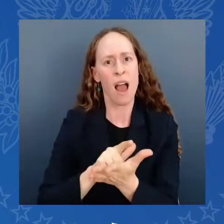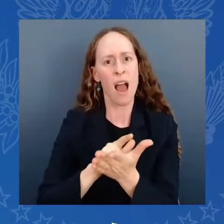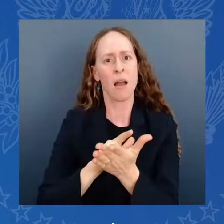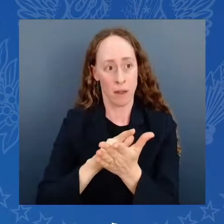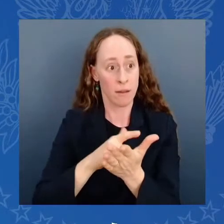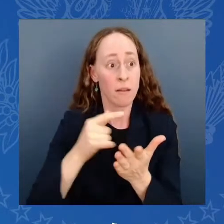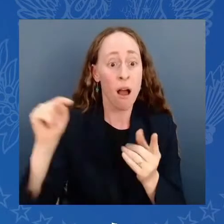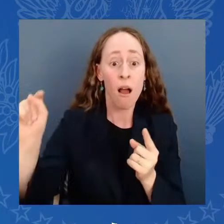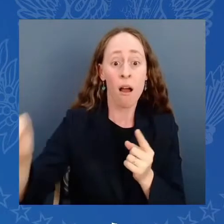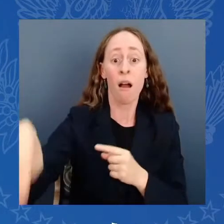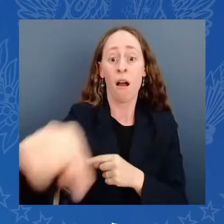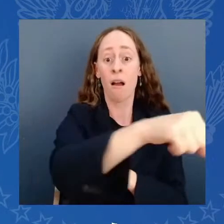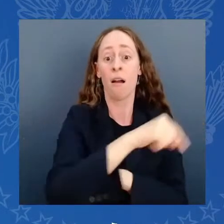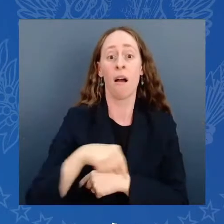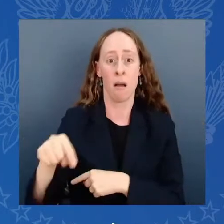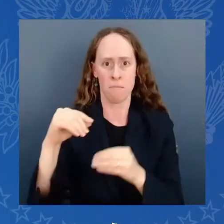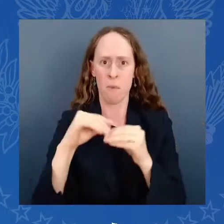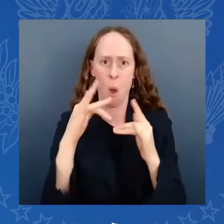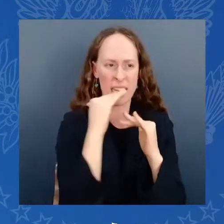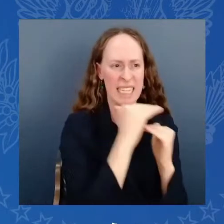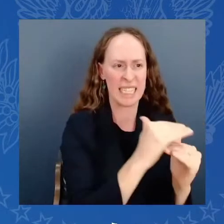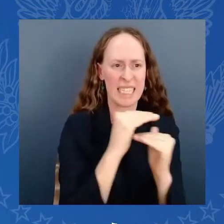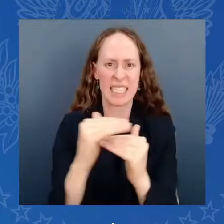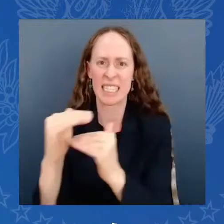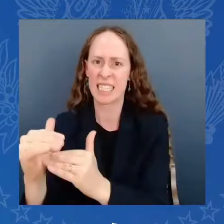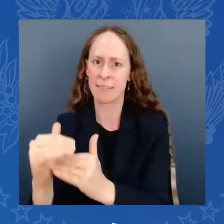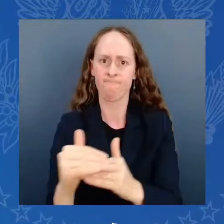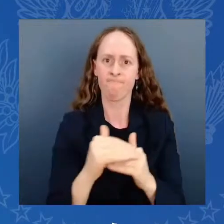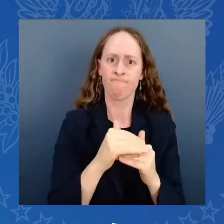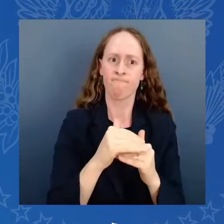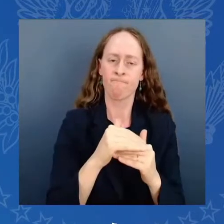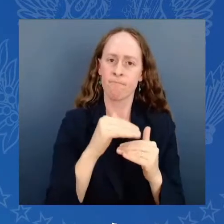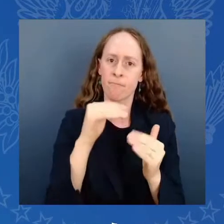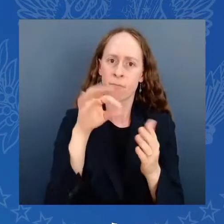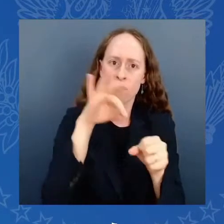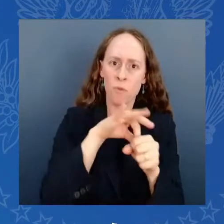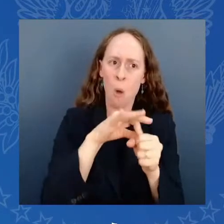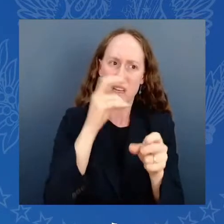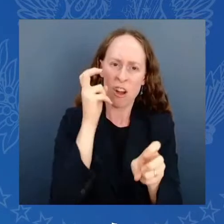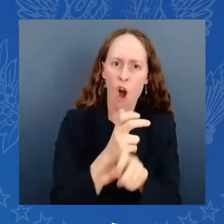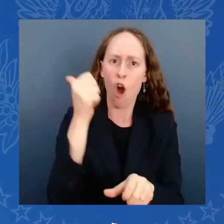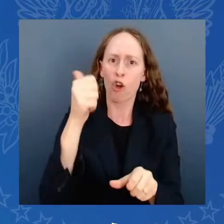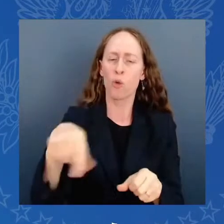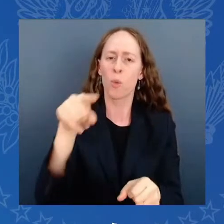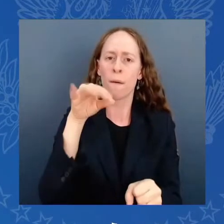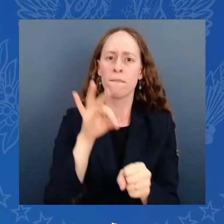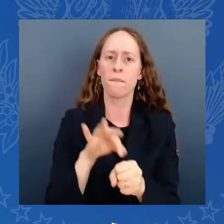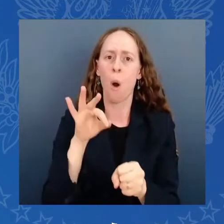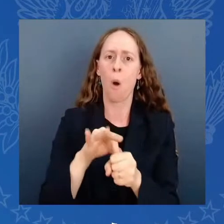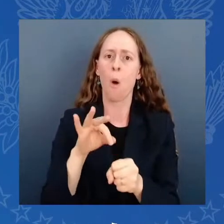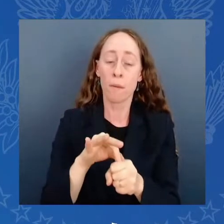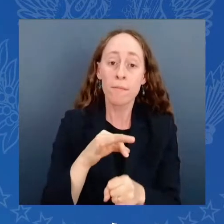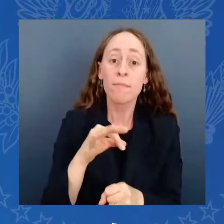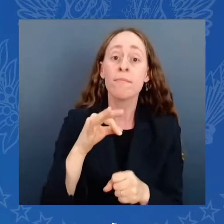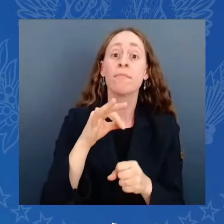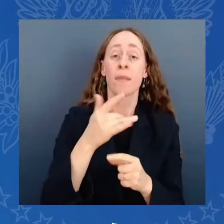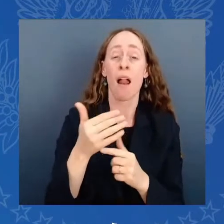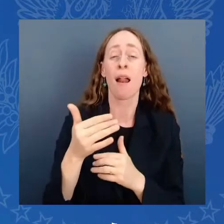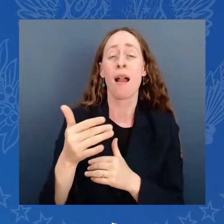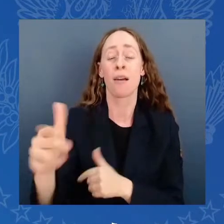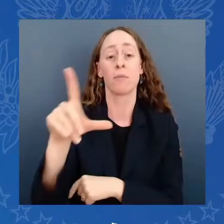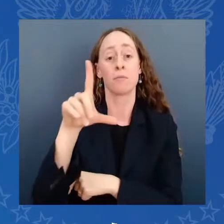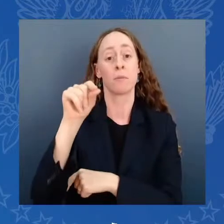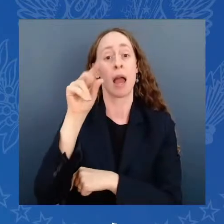country pass. In 2022, the court overruled Roe v. Wade and the right to